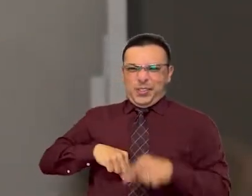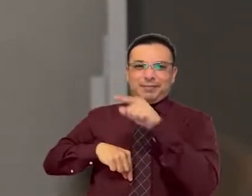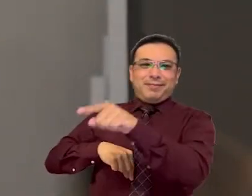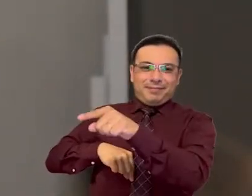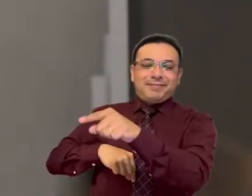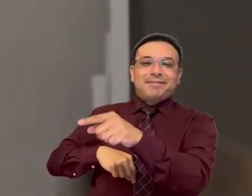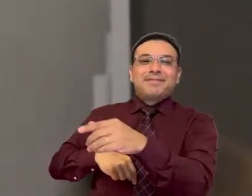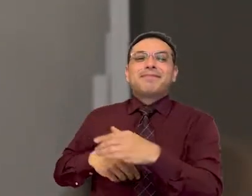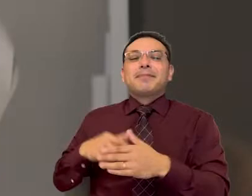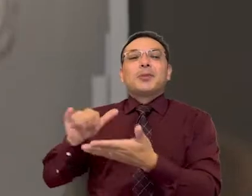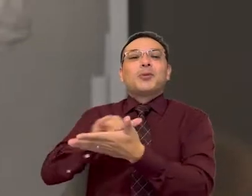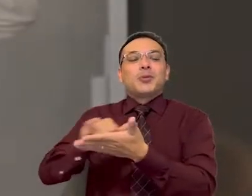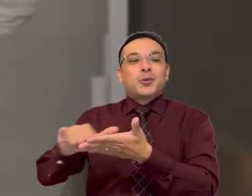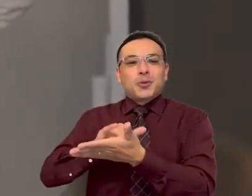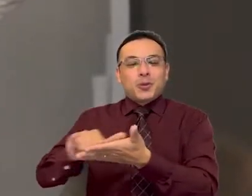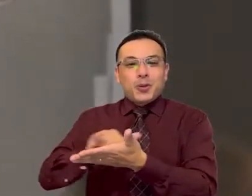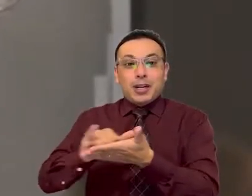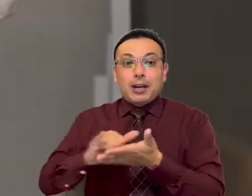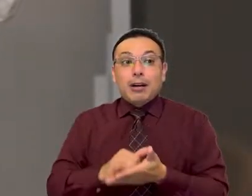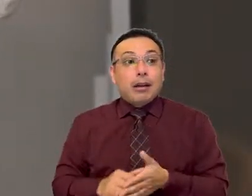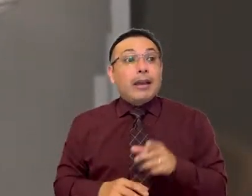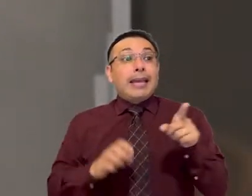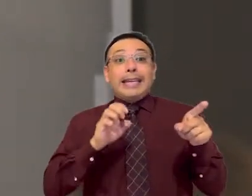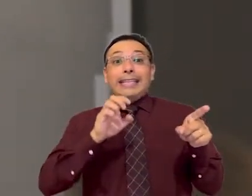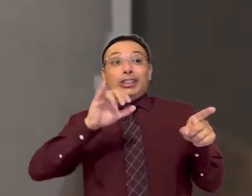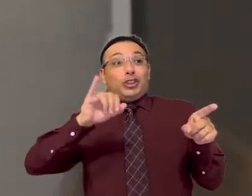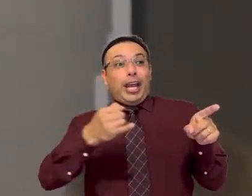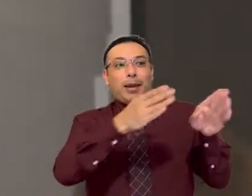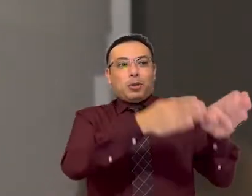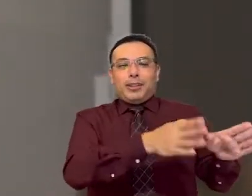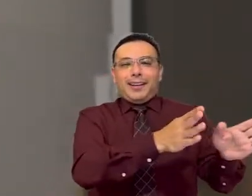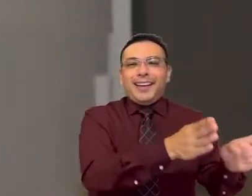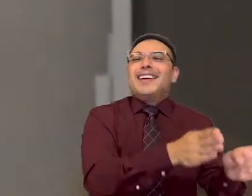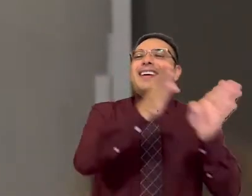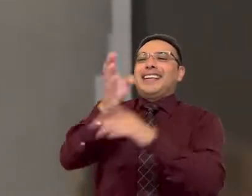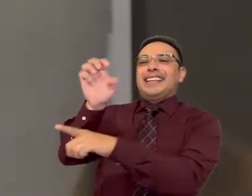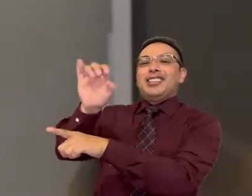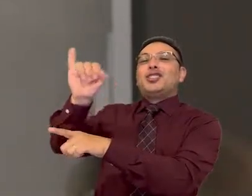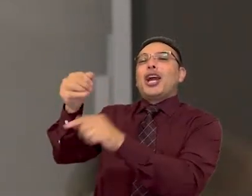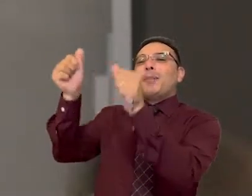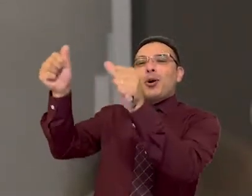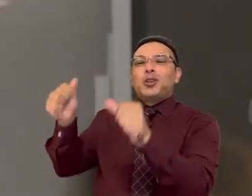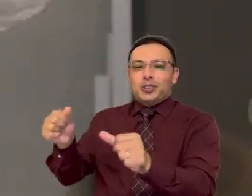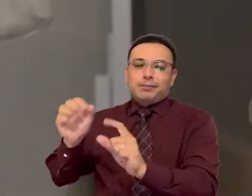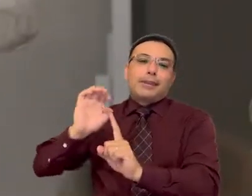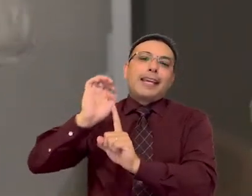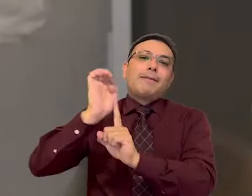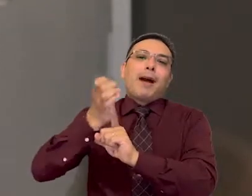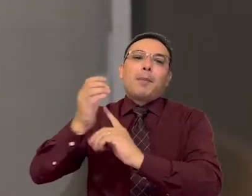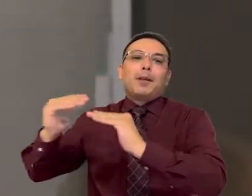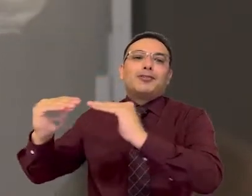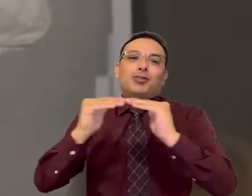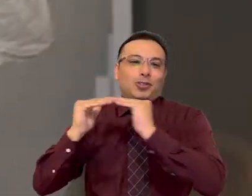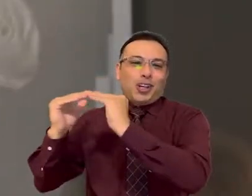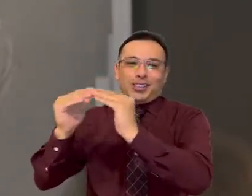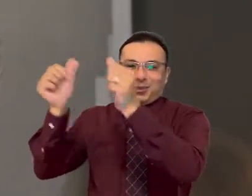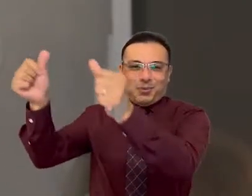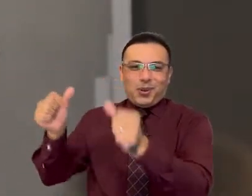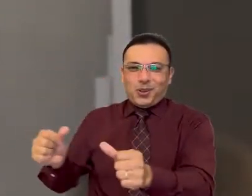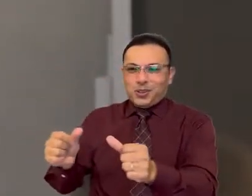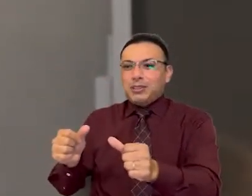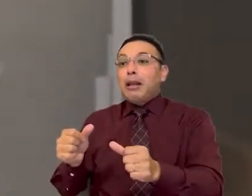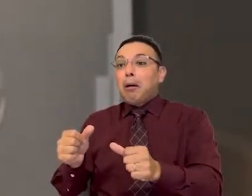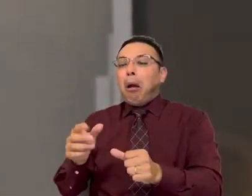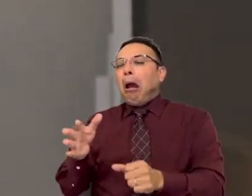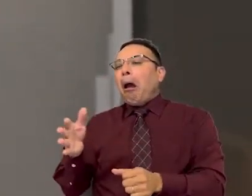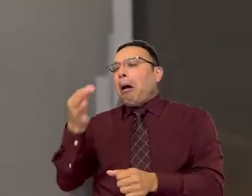I'll be not by EJ the person, I'll be by the EJ poster, environmental justice poster, also kind of by the